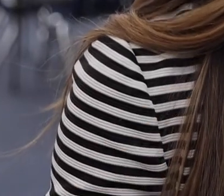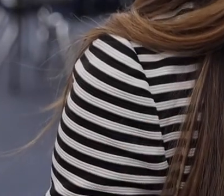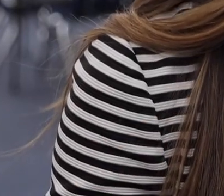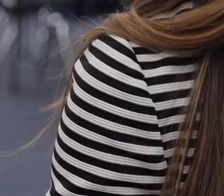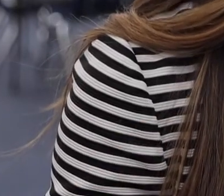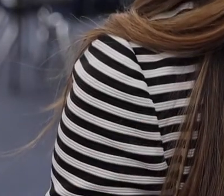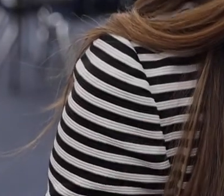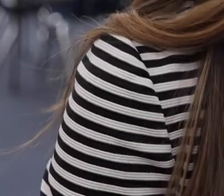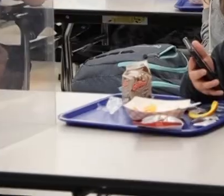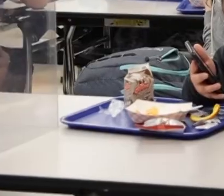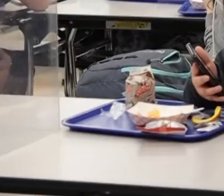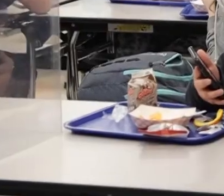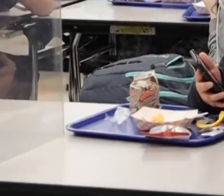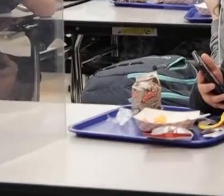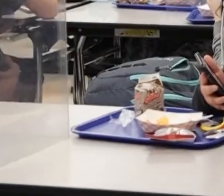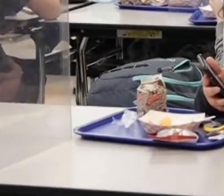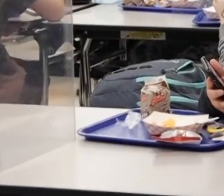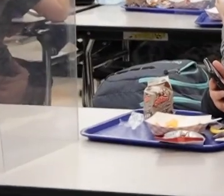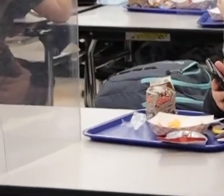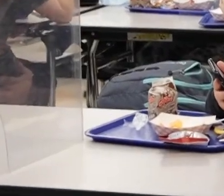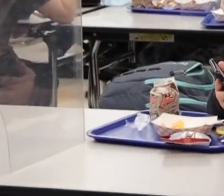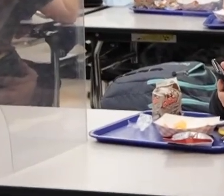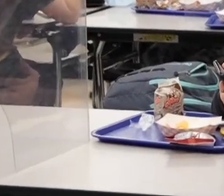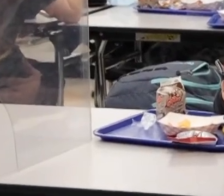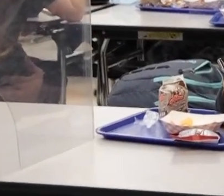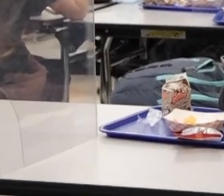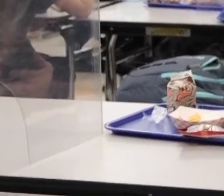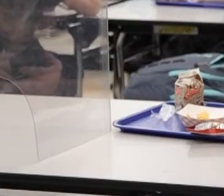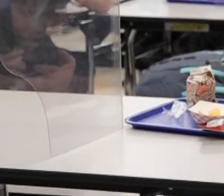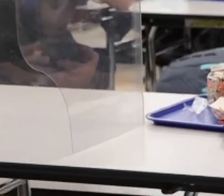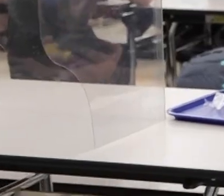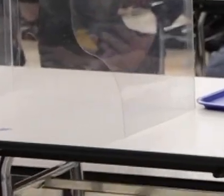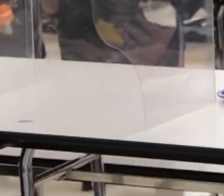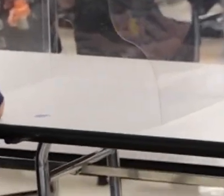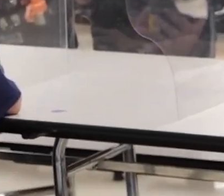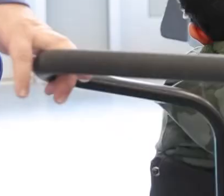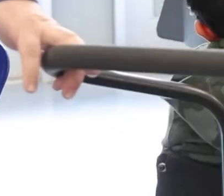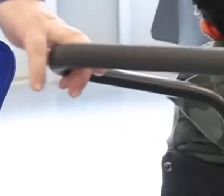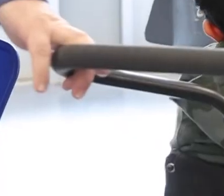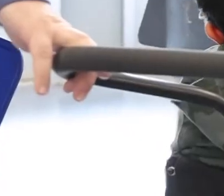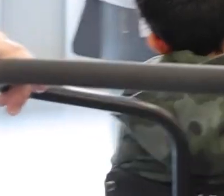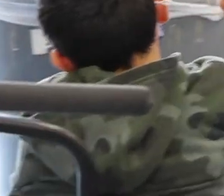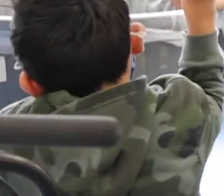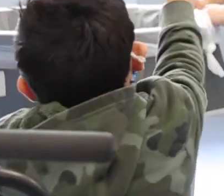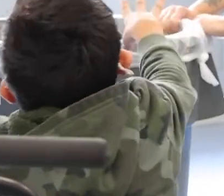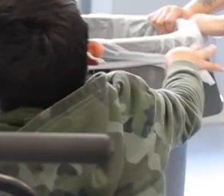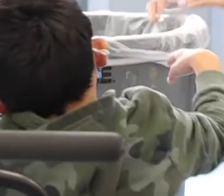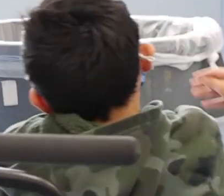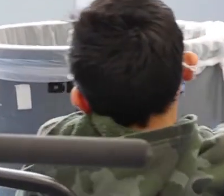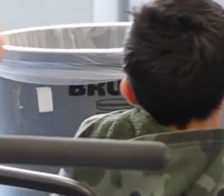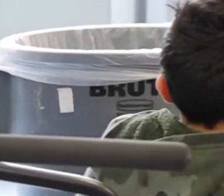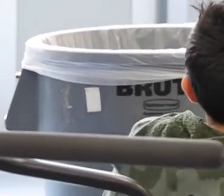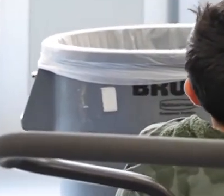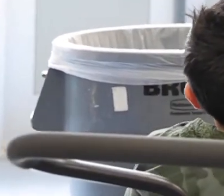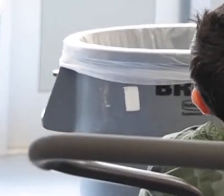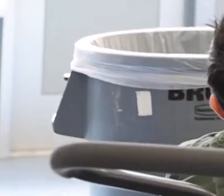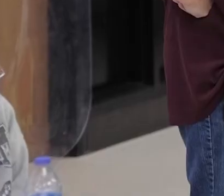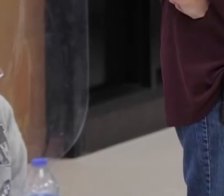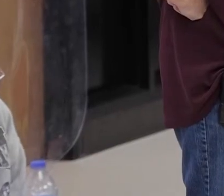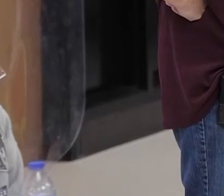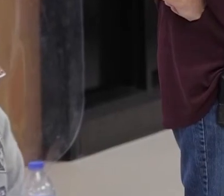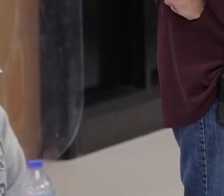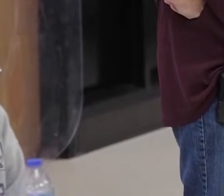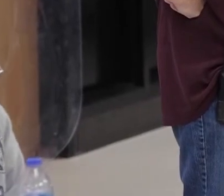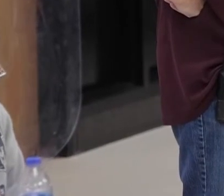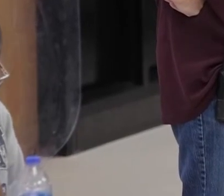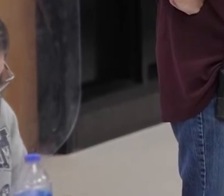that they know in our building. She is someone they respect. And when she was named as one of the finalists for ESP of the Year, you could